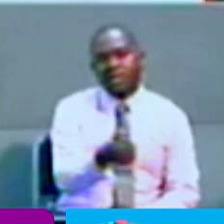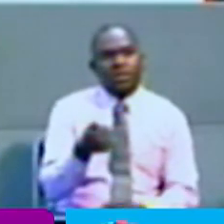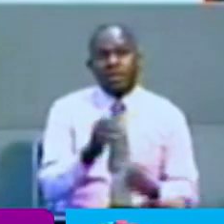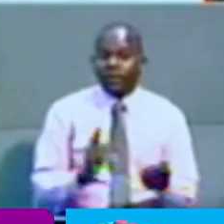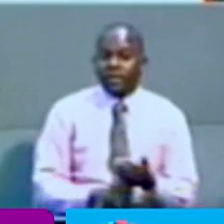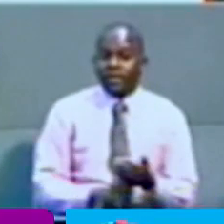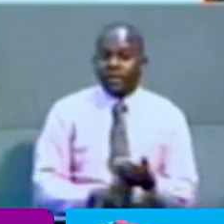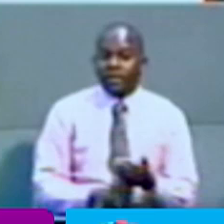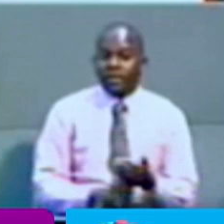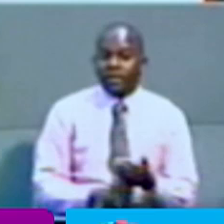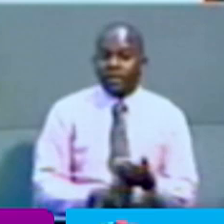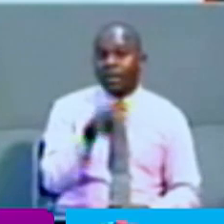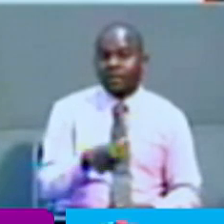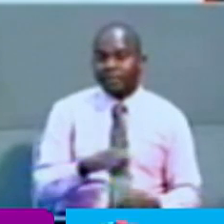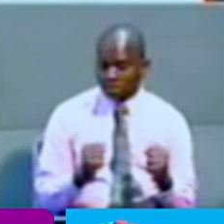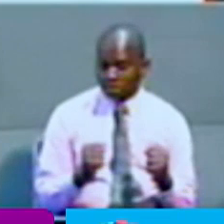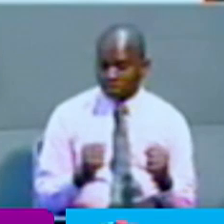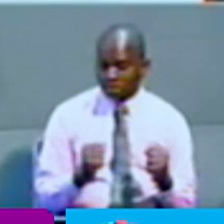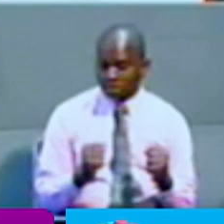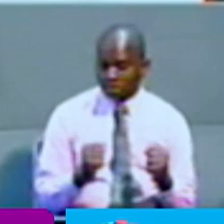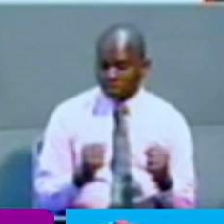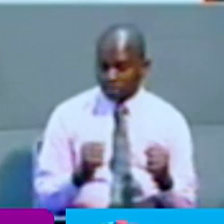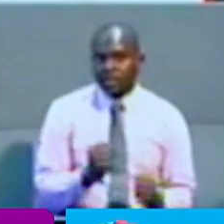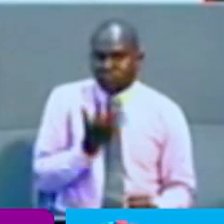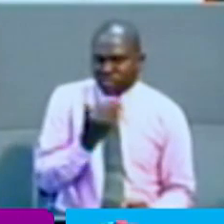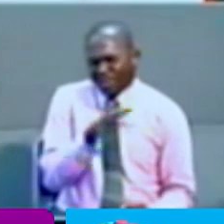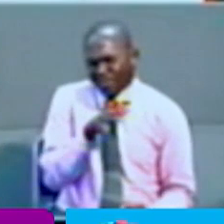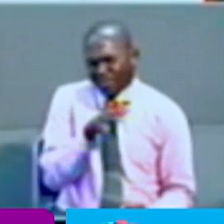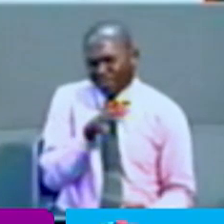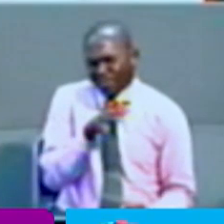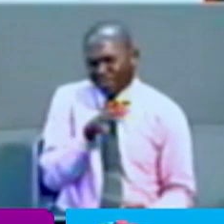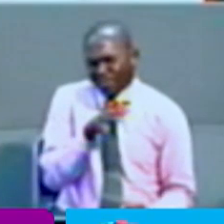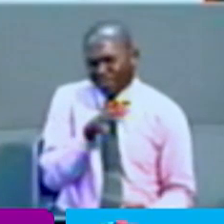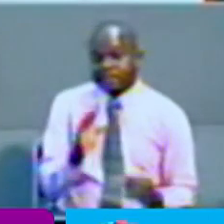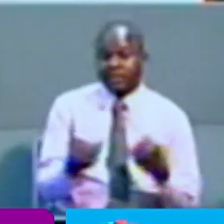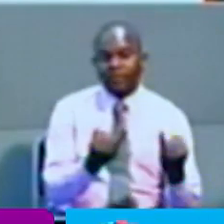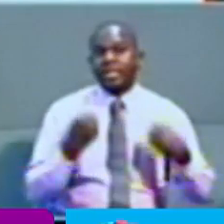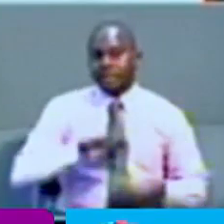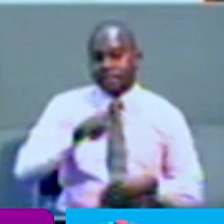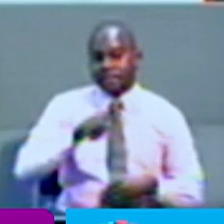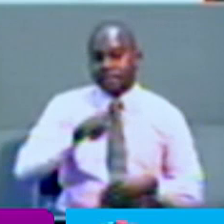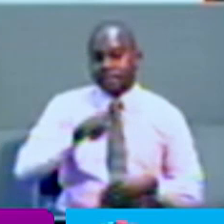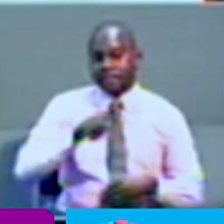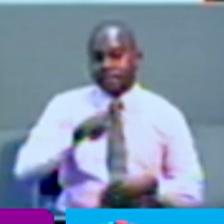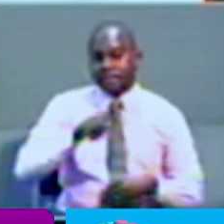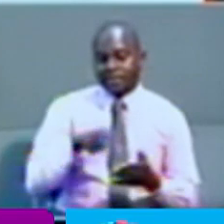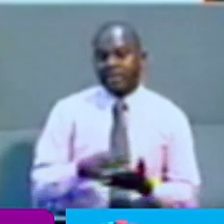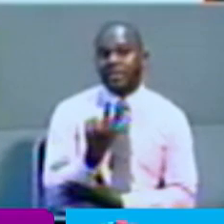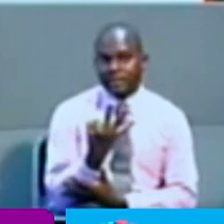If you get somebody sick with the flu-like symptoms, inform the health center